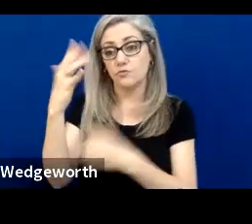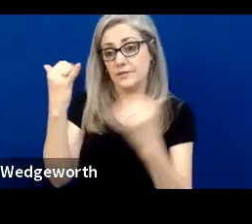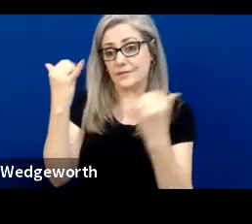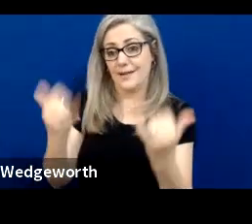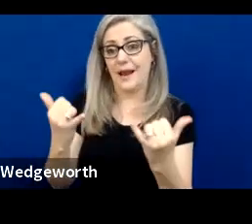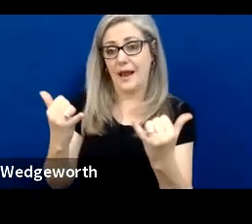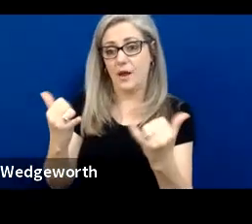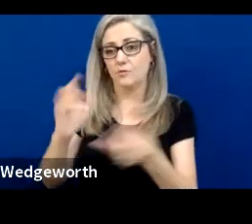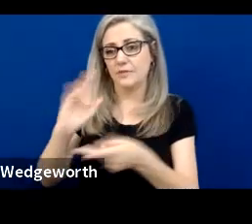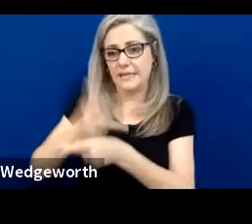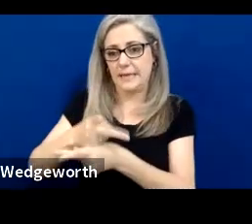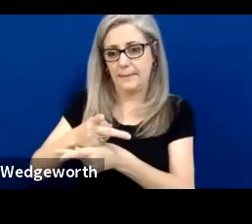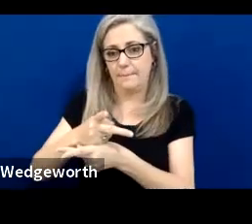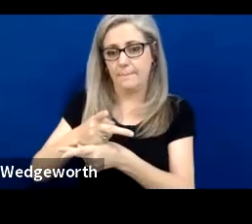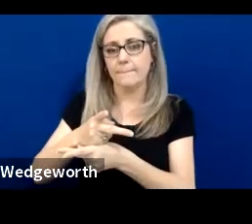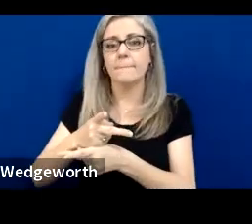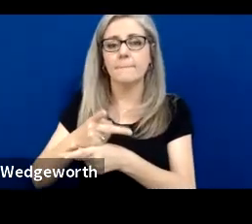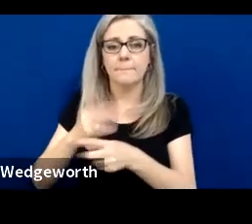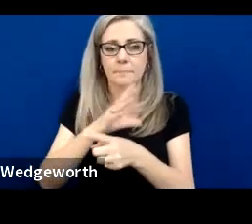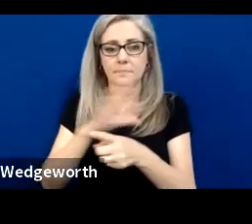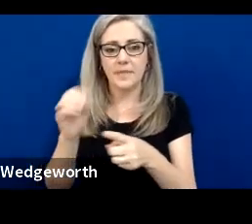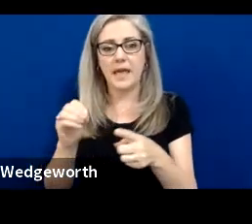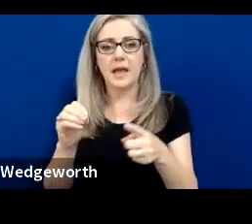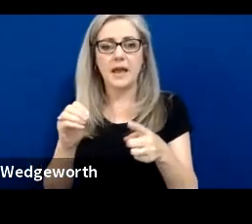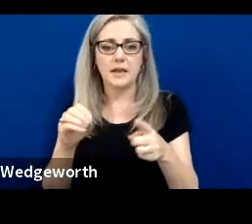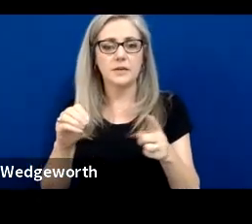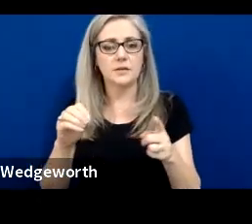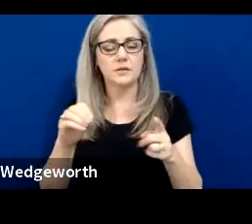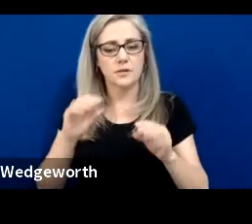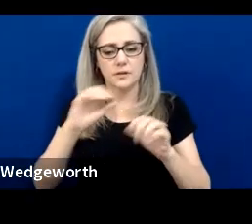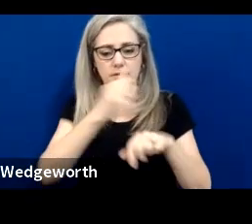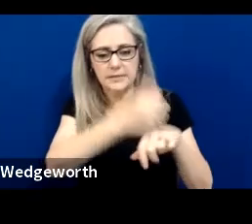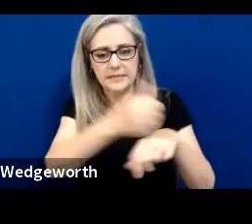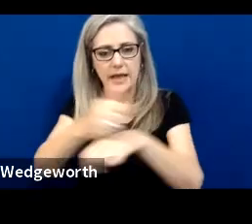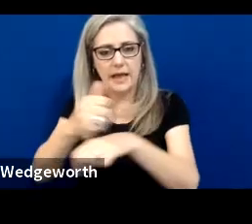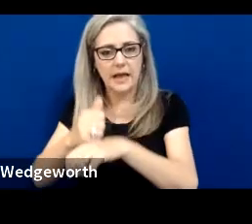of create these shapes that the playgrounds and the trails take.